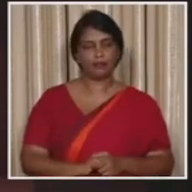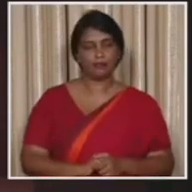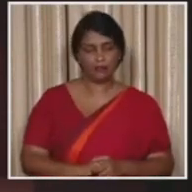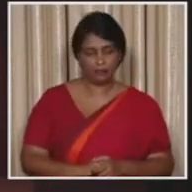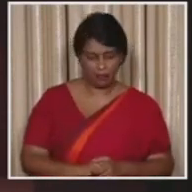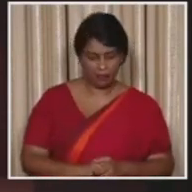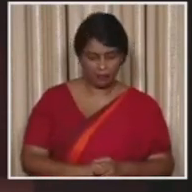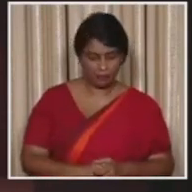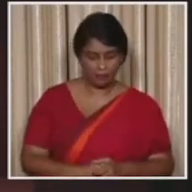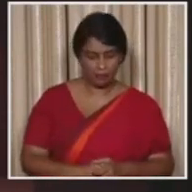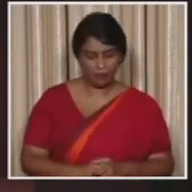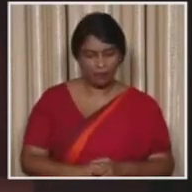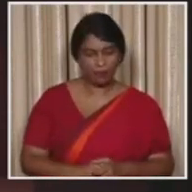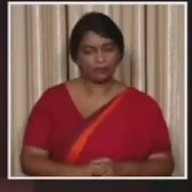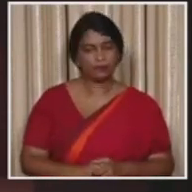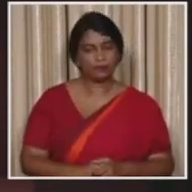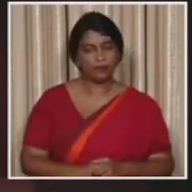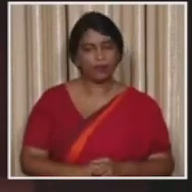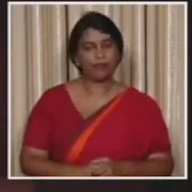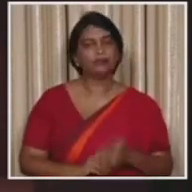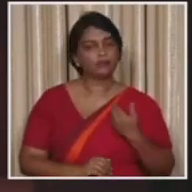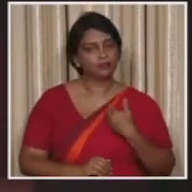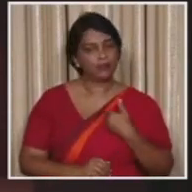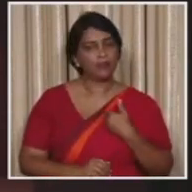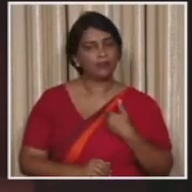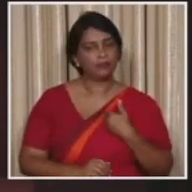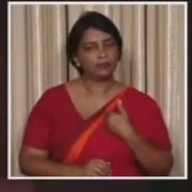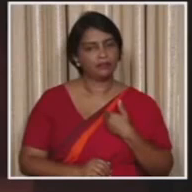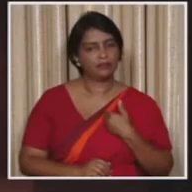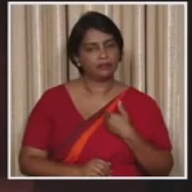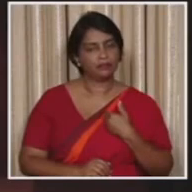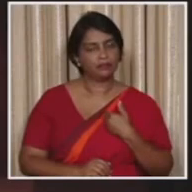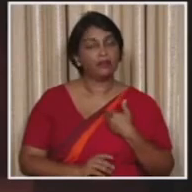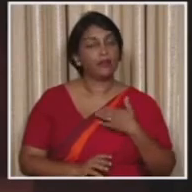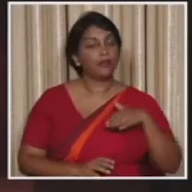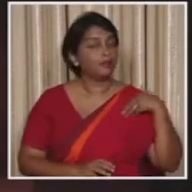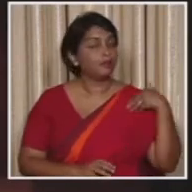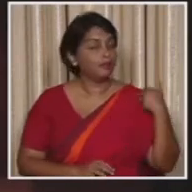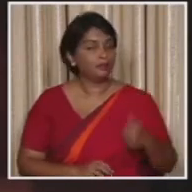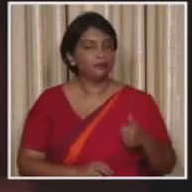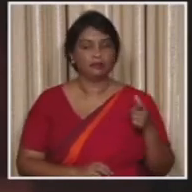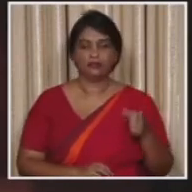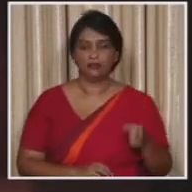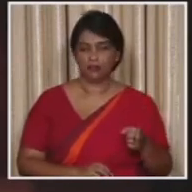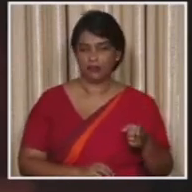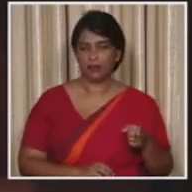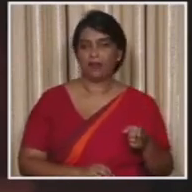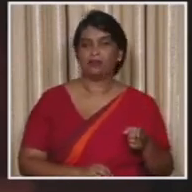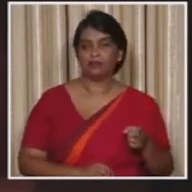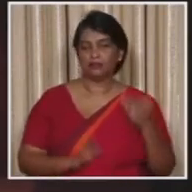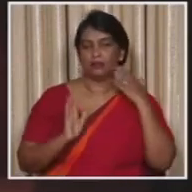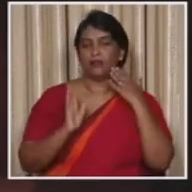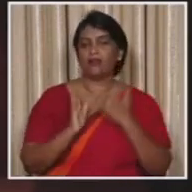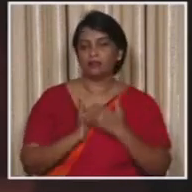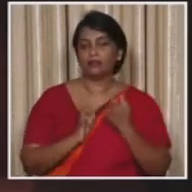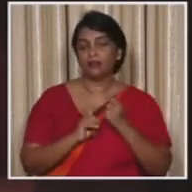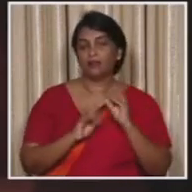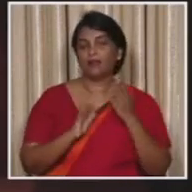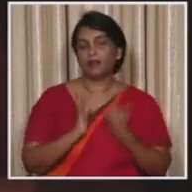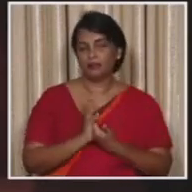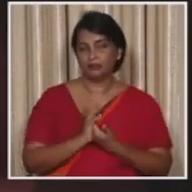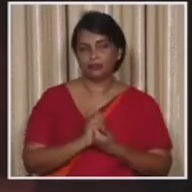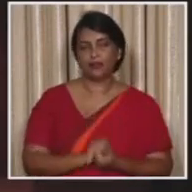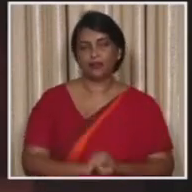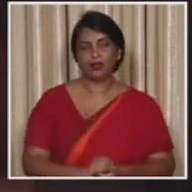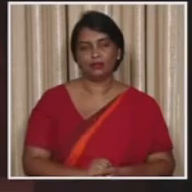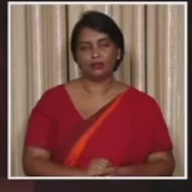wealth. So that is our, that is a basic synopsis of our economic policy. So it's good that